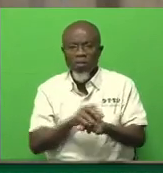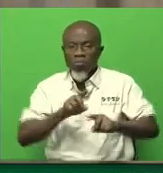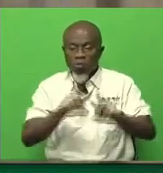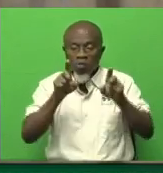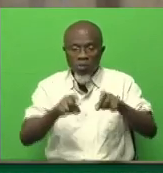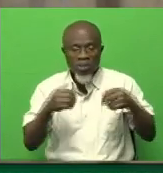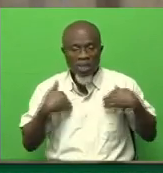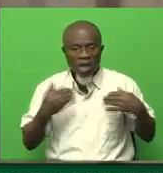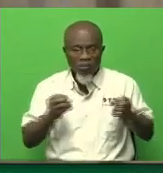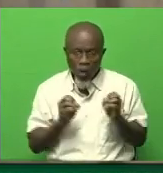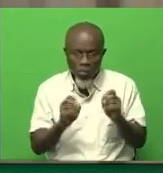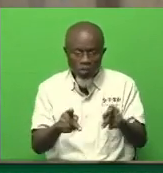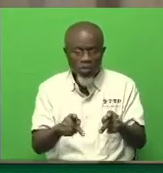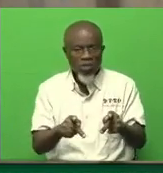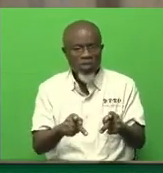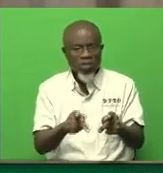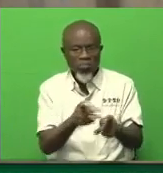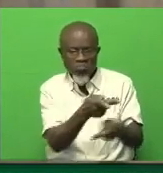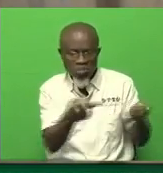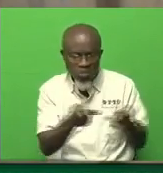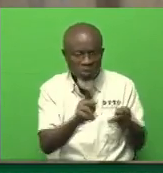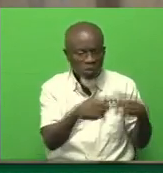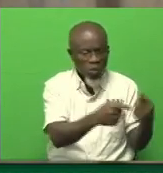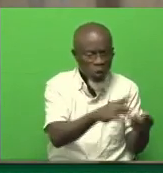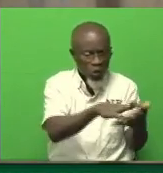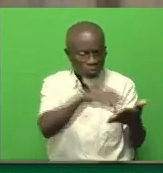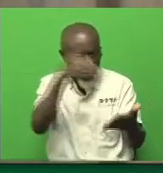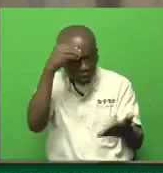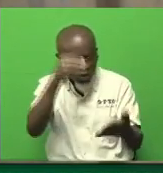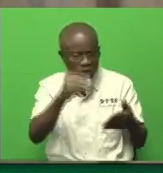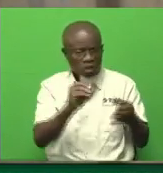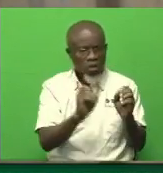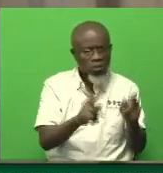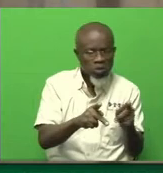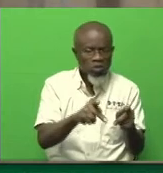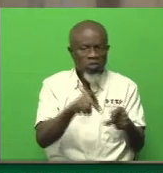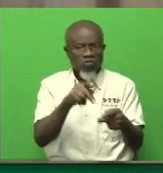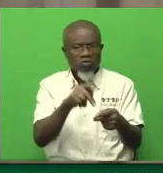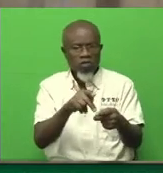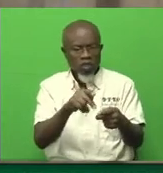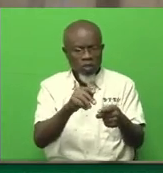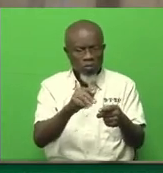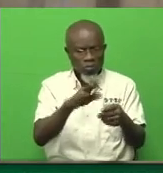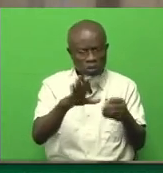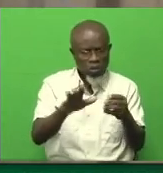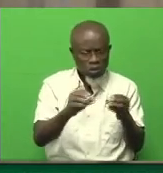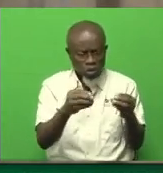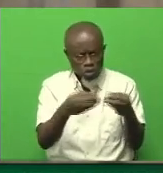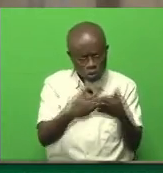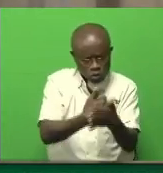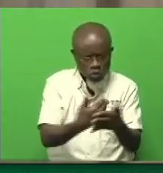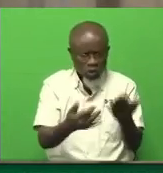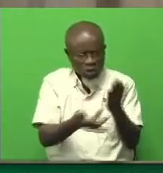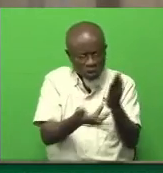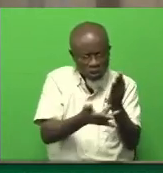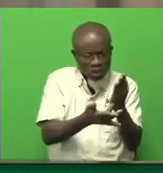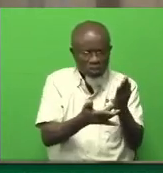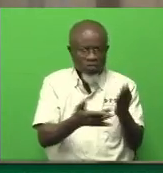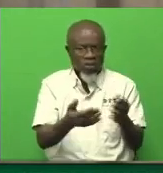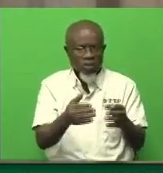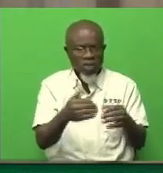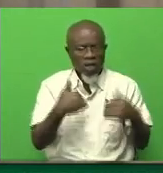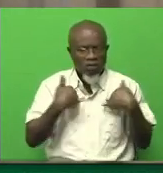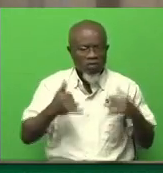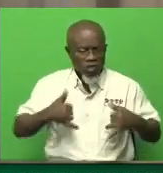we initiated creative programs such as idea to Innovation illumination programs where young scientists can be